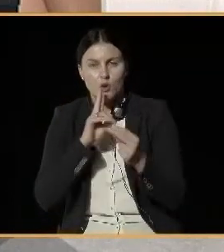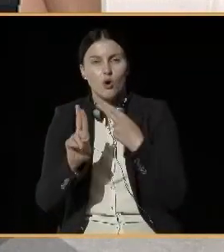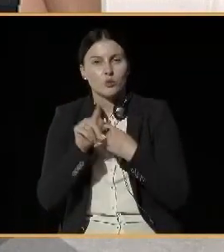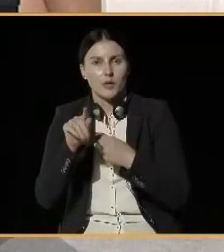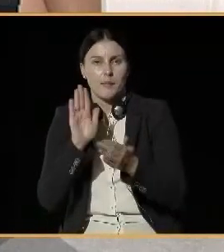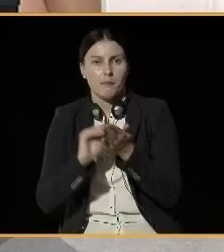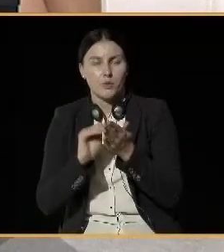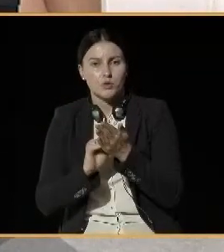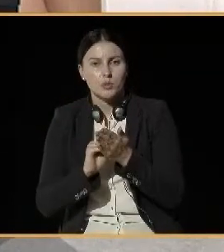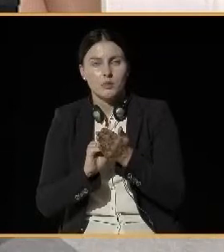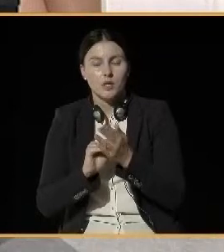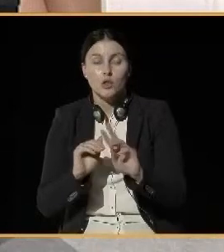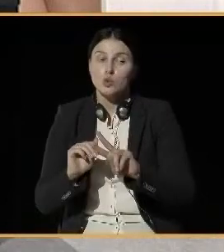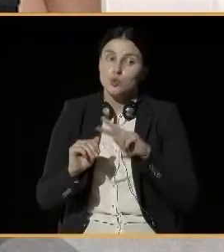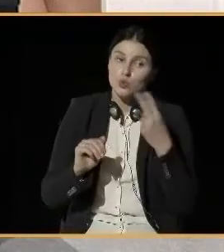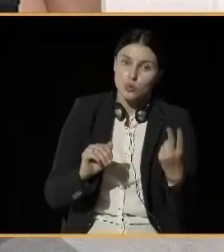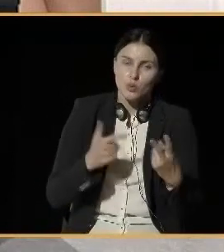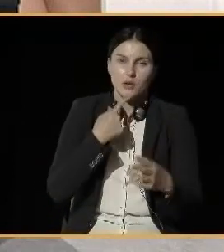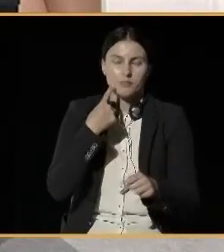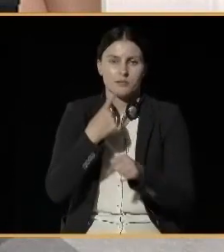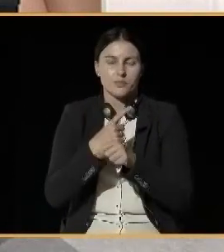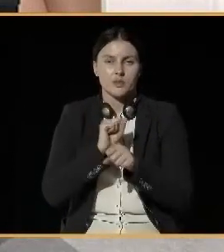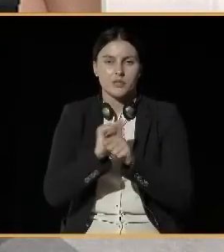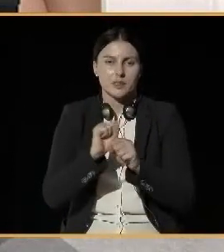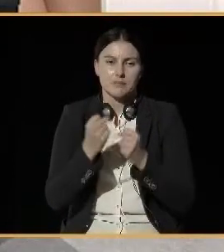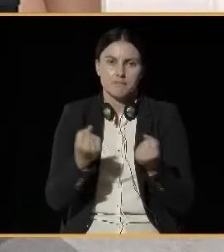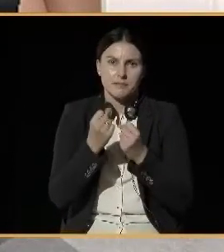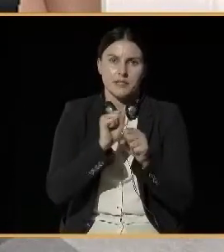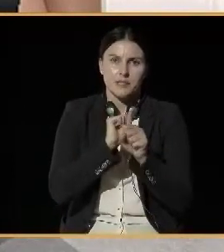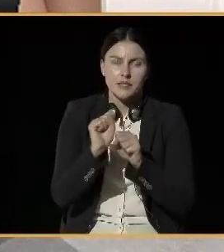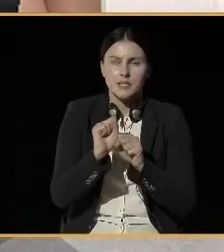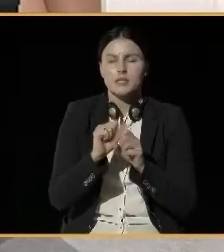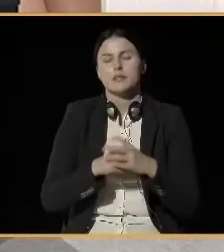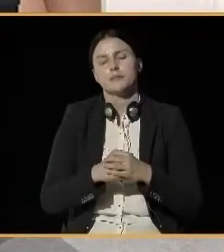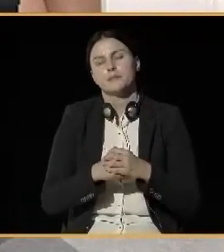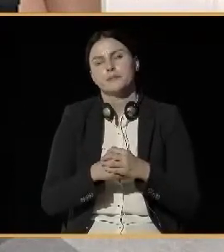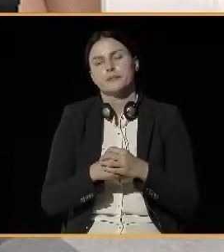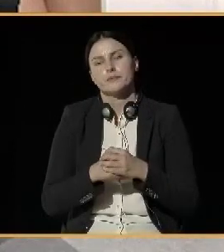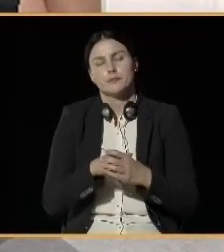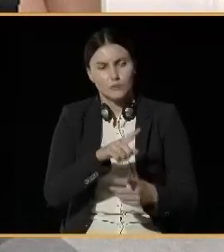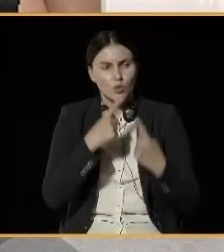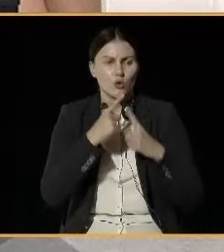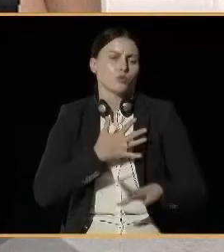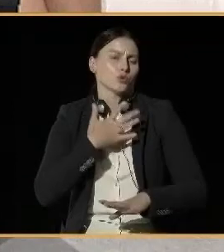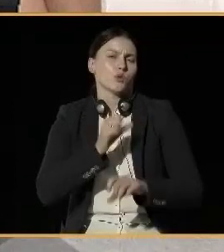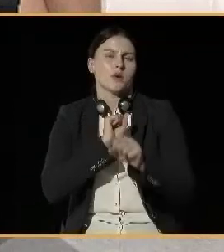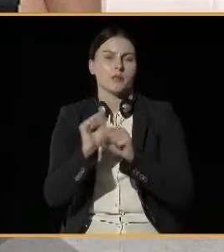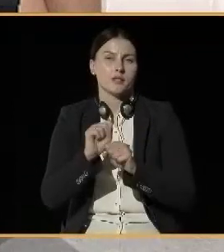consider important from the seniors' perspective, on one hand. On the other hand, addressing actions,